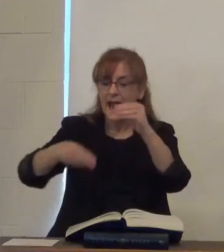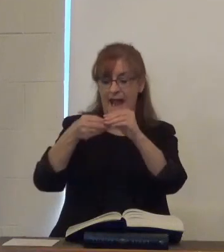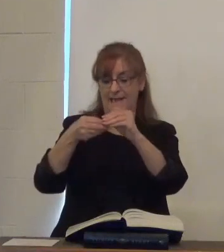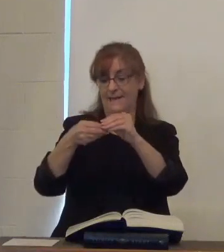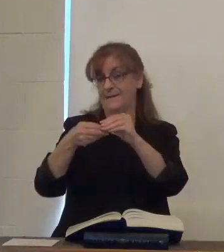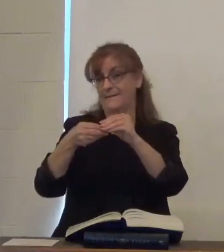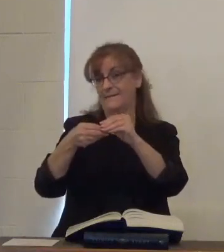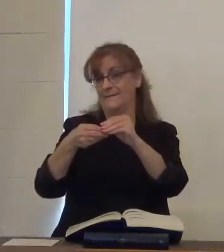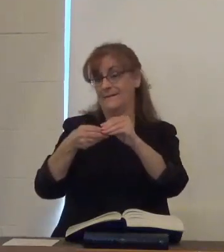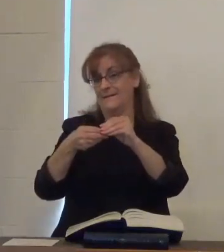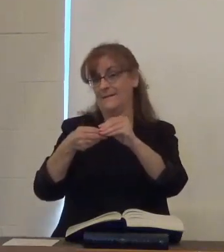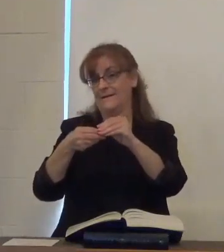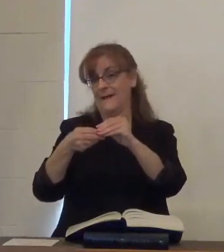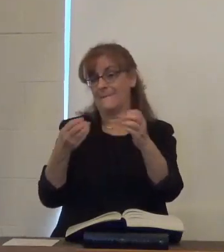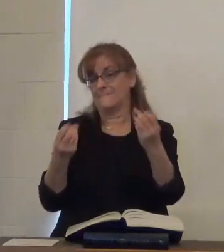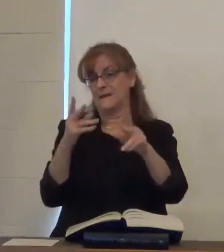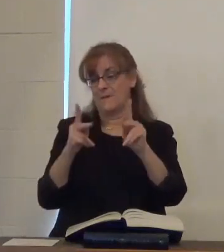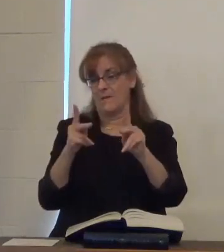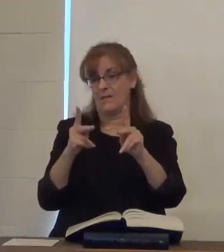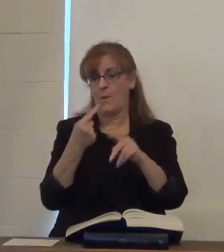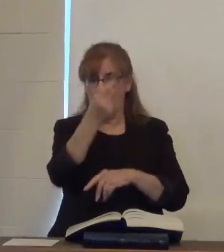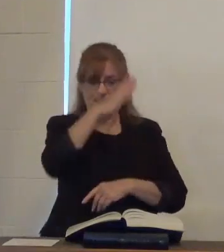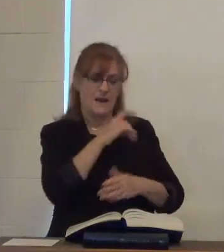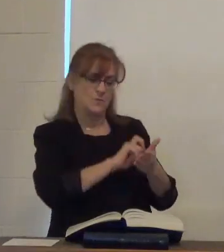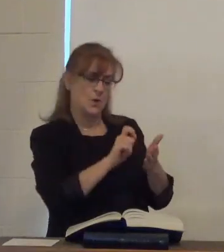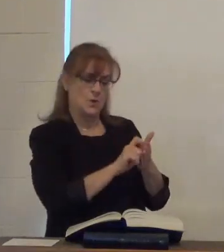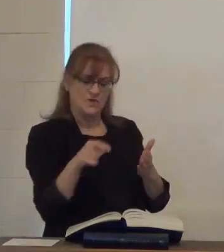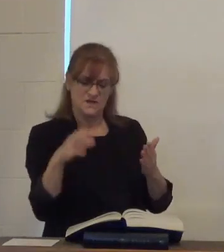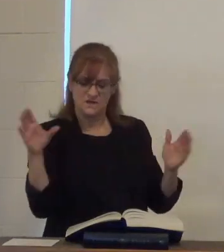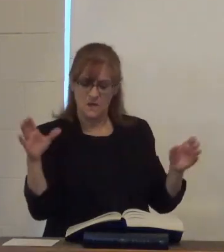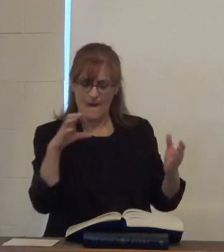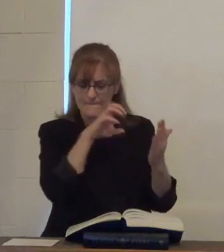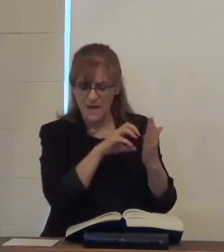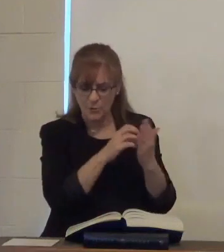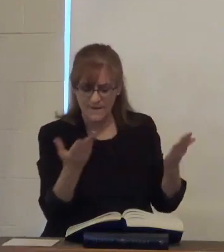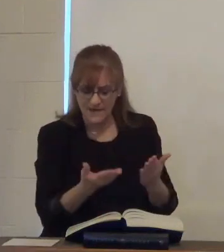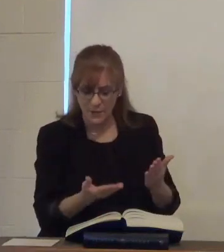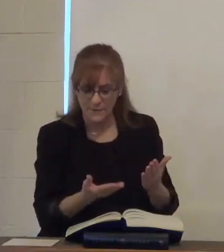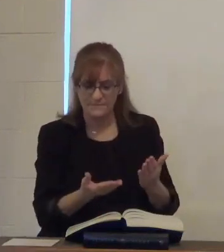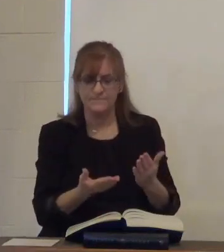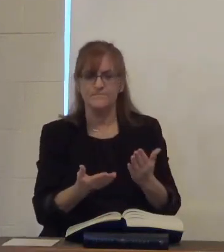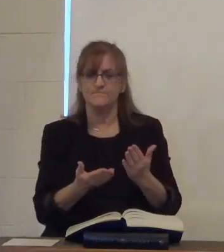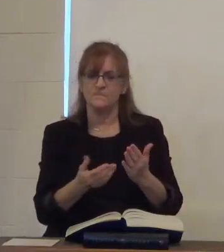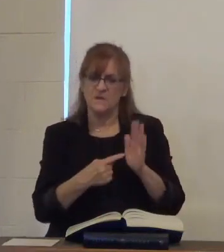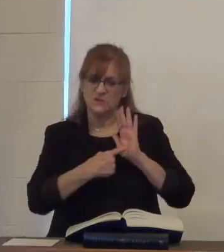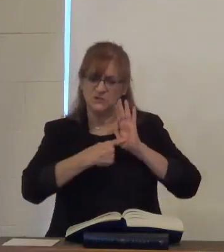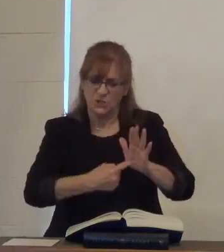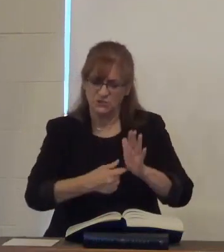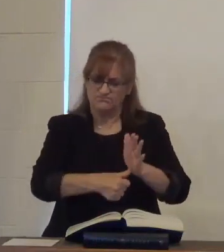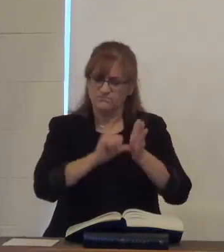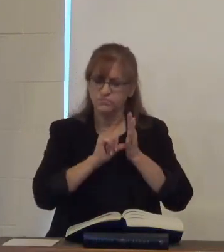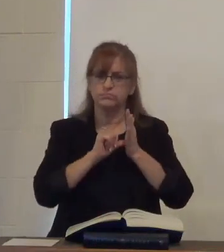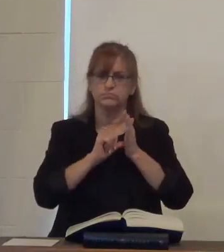them. Homer Kent writes, this whole paragraph, verses 41 to 47, emphasizes the